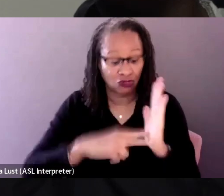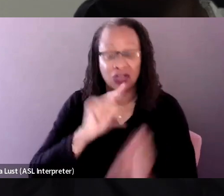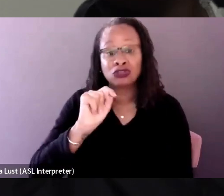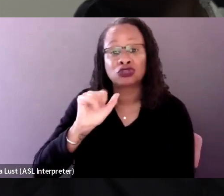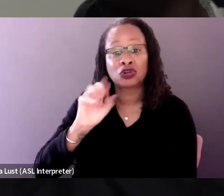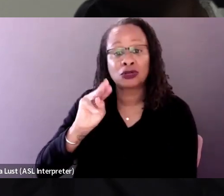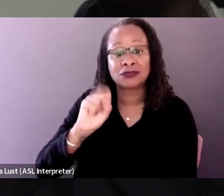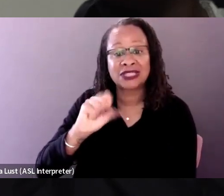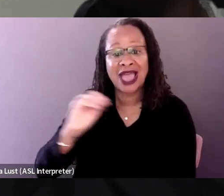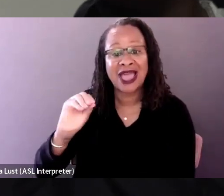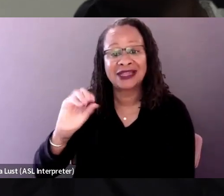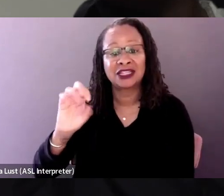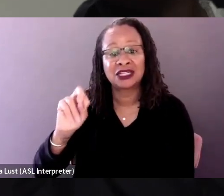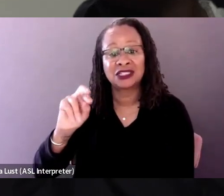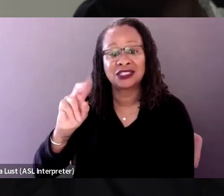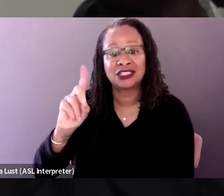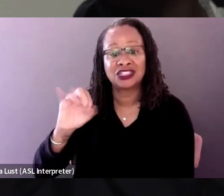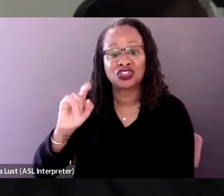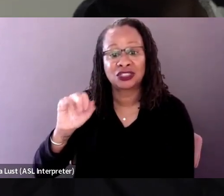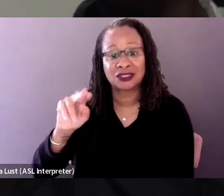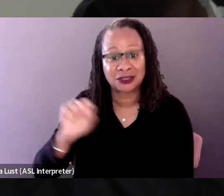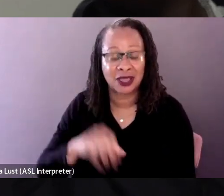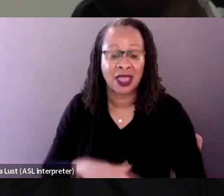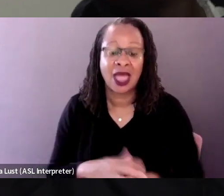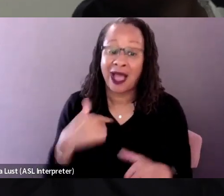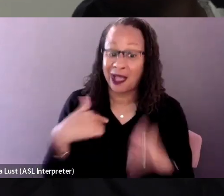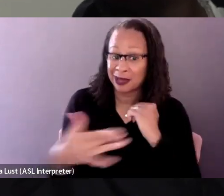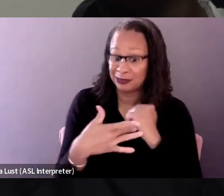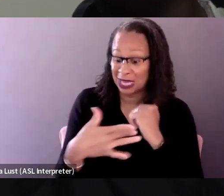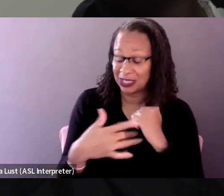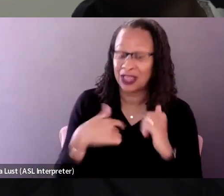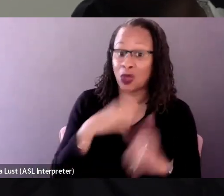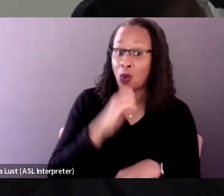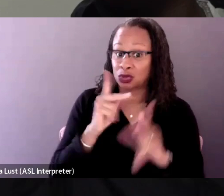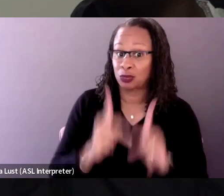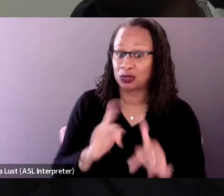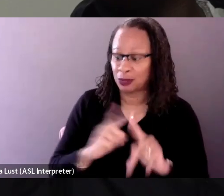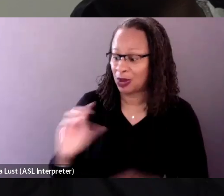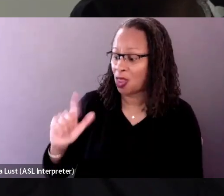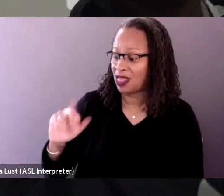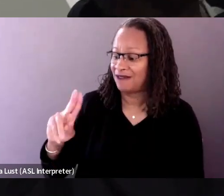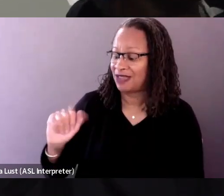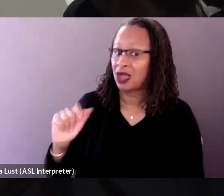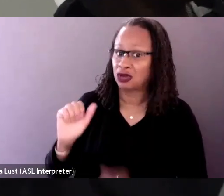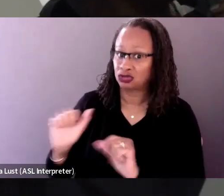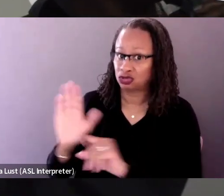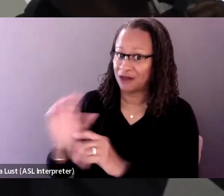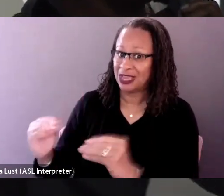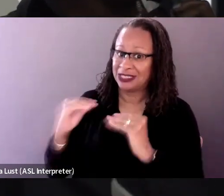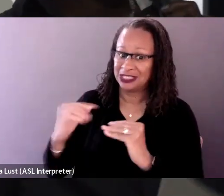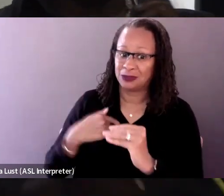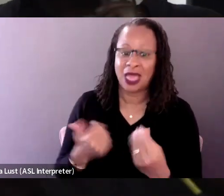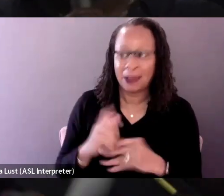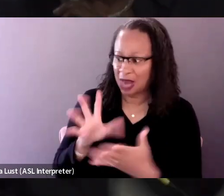and even though I am technically the elder in the dynamic, a lot of this film is just me learning from Olivia. And me too. I